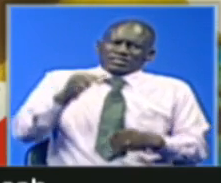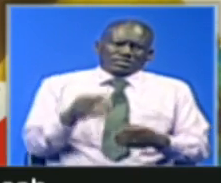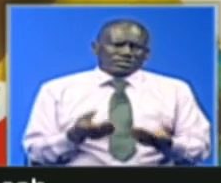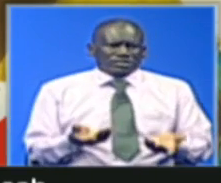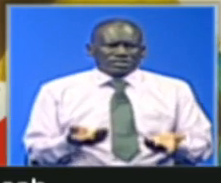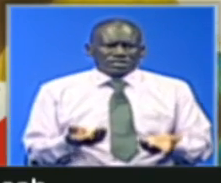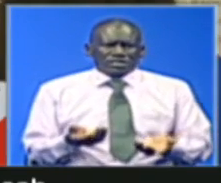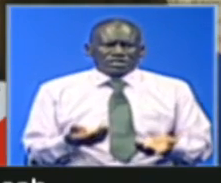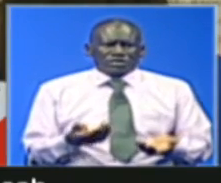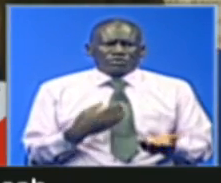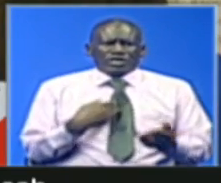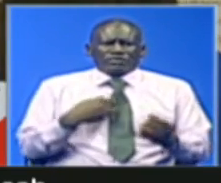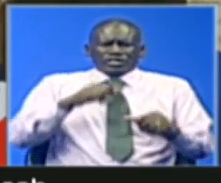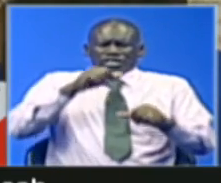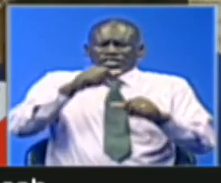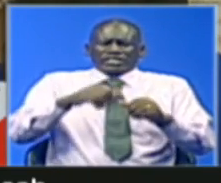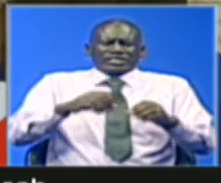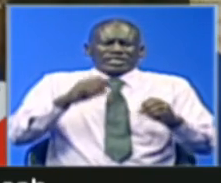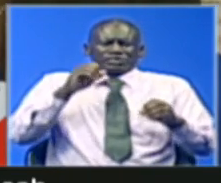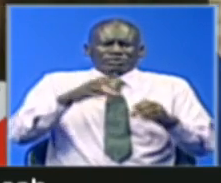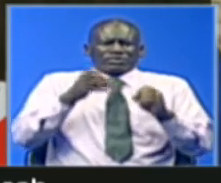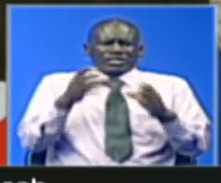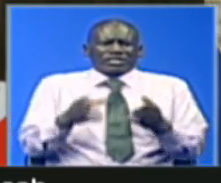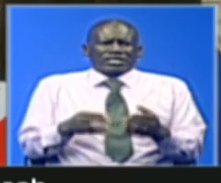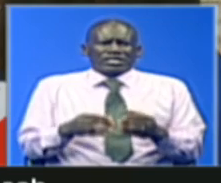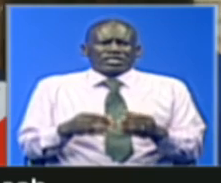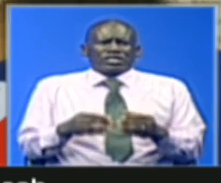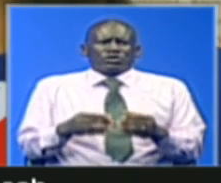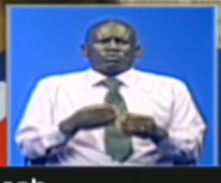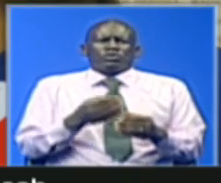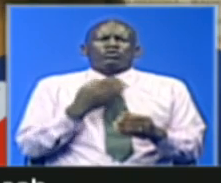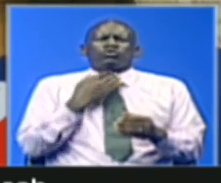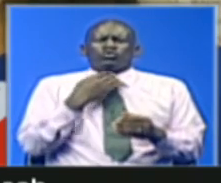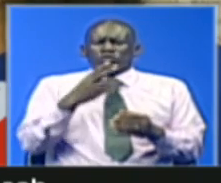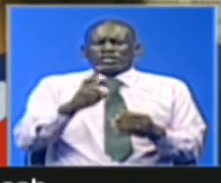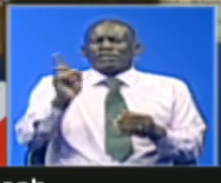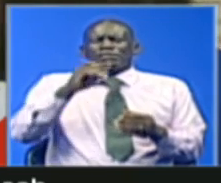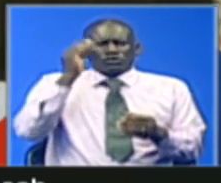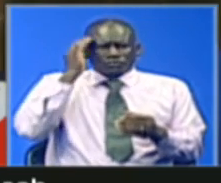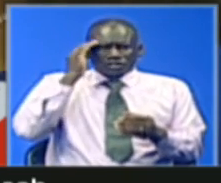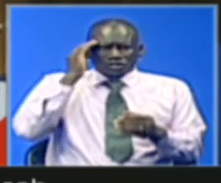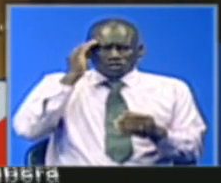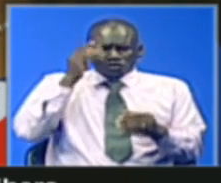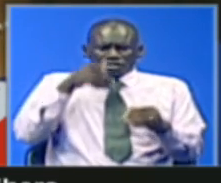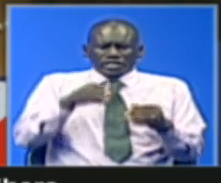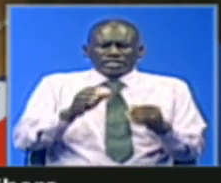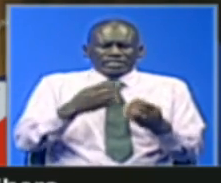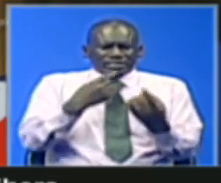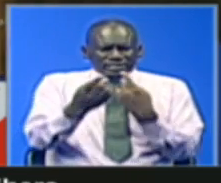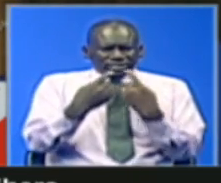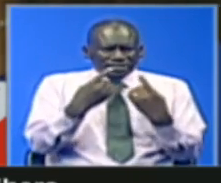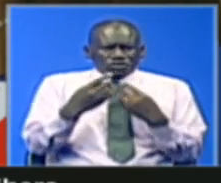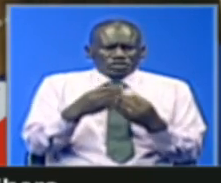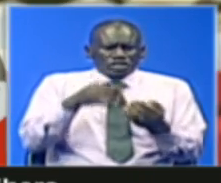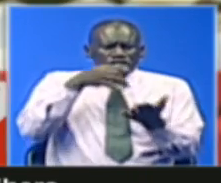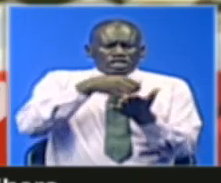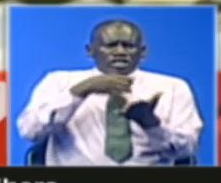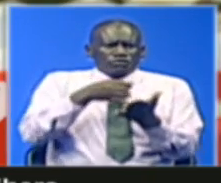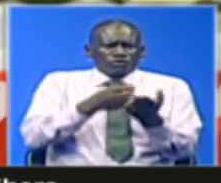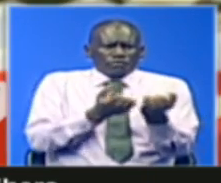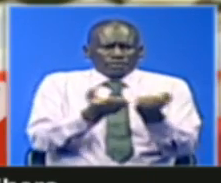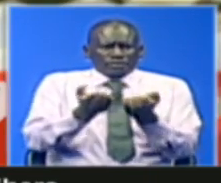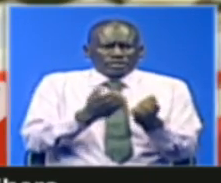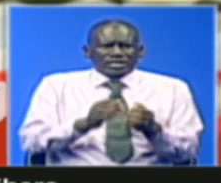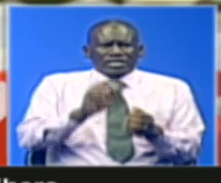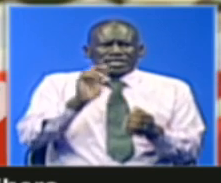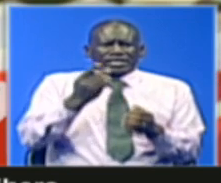not rocket science. It pains me not to see the Ministry of Education in these conversations involving trade. The Kenya